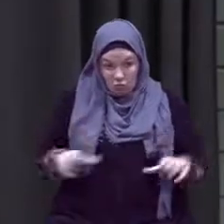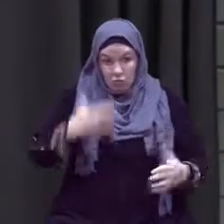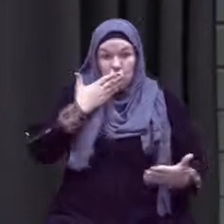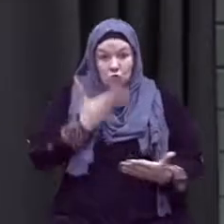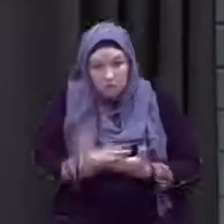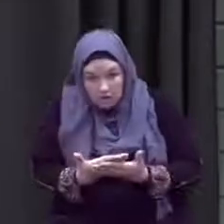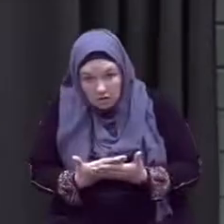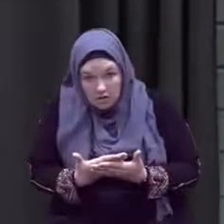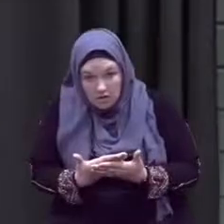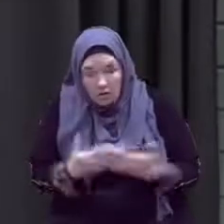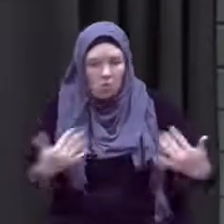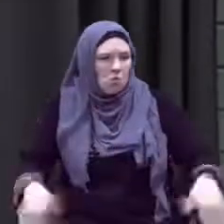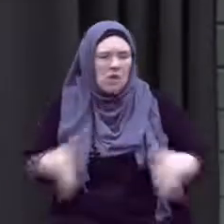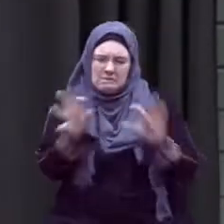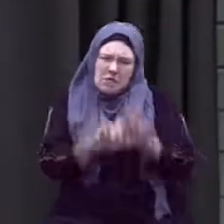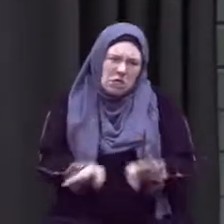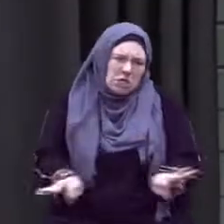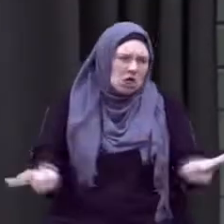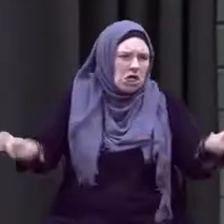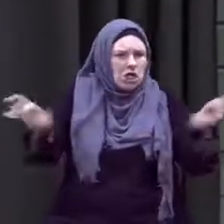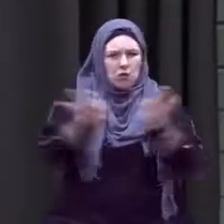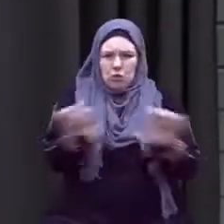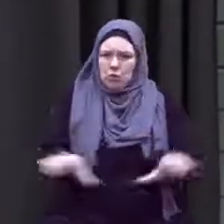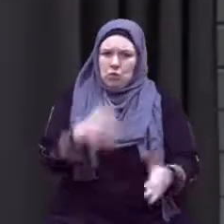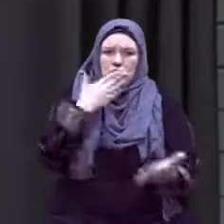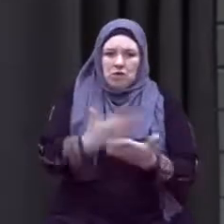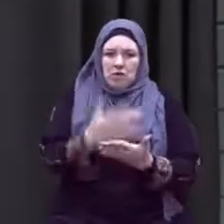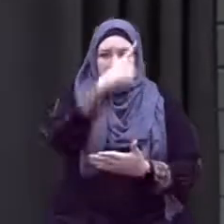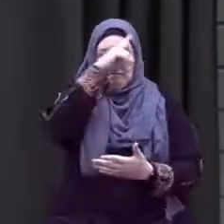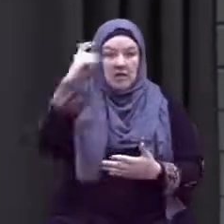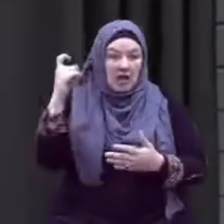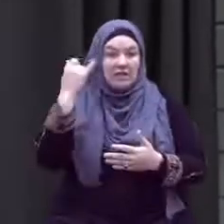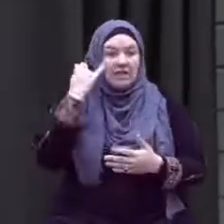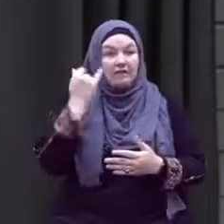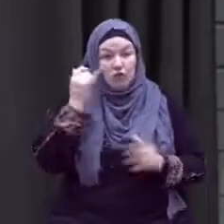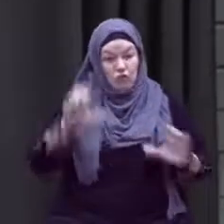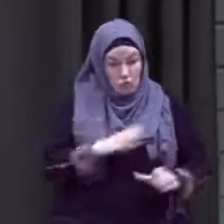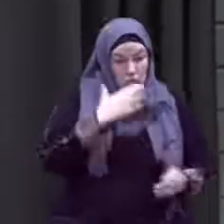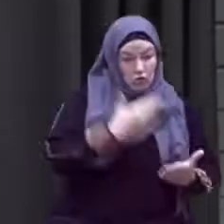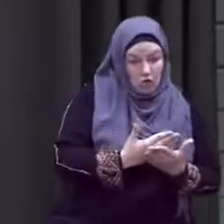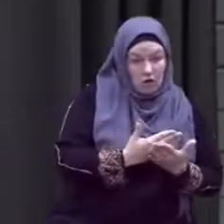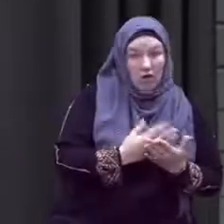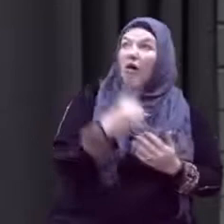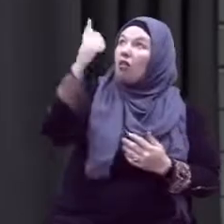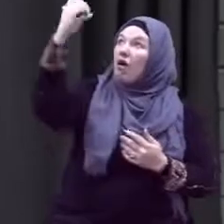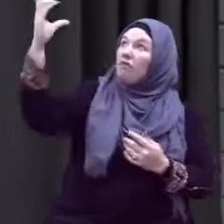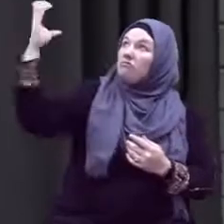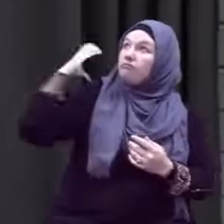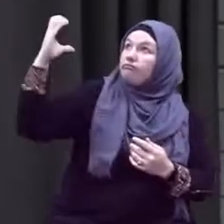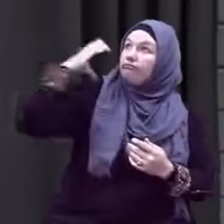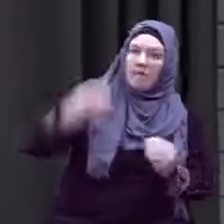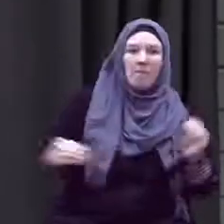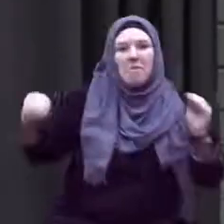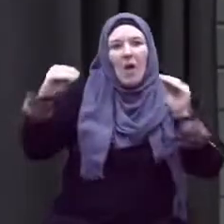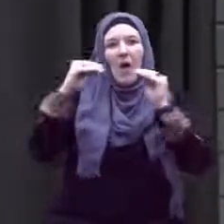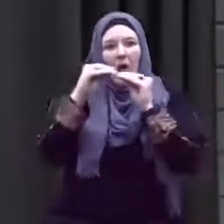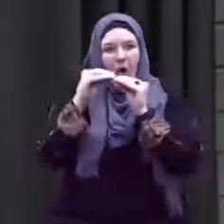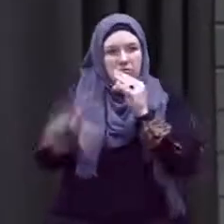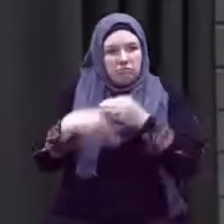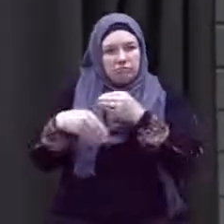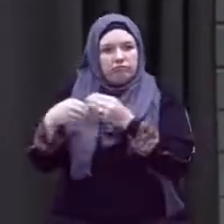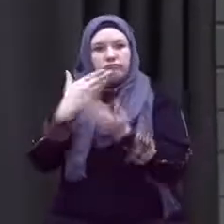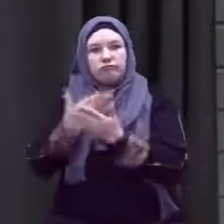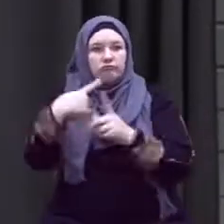It's like the 10 nights of Ramadan. The last 10 nights of Ramadan are the greatest nights. These are the greatest days for righteous